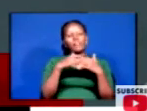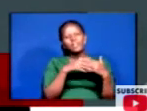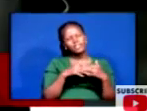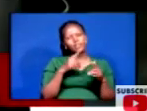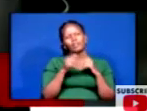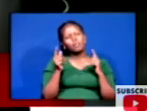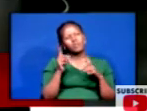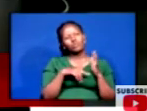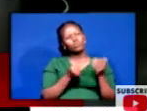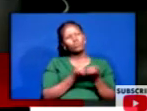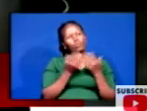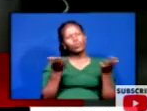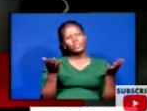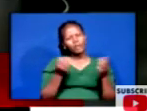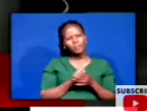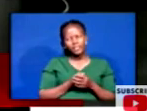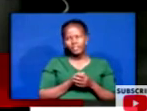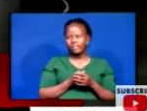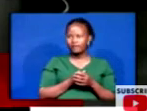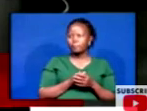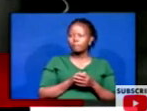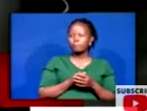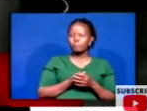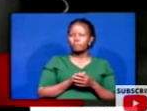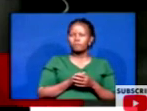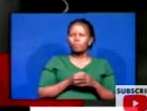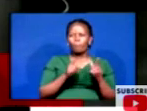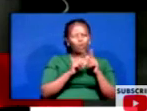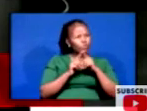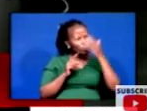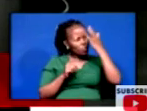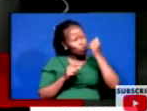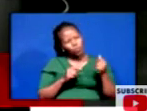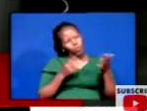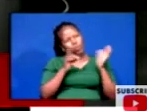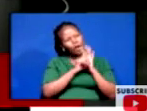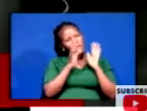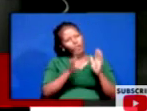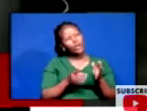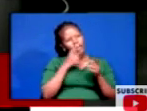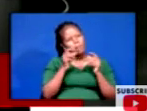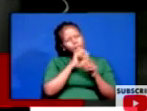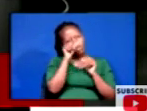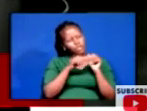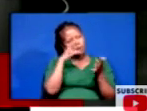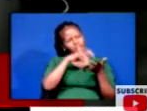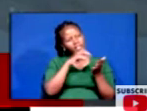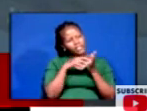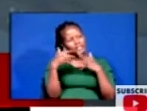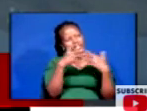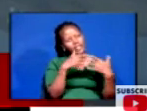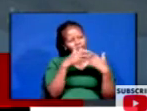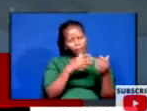give us a brief background. And why Senior Counsel Orengo mentioned it? I think the reason he was